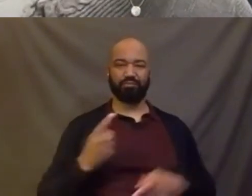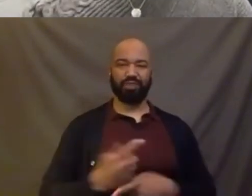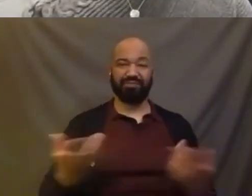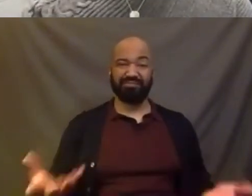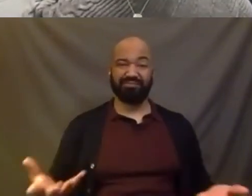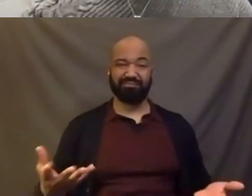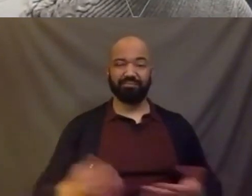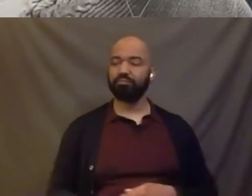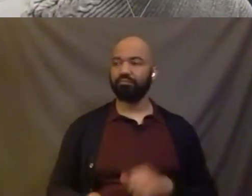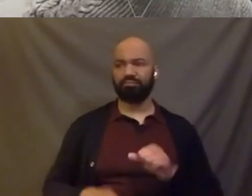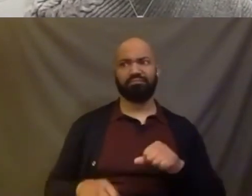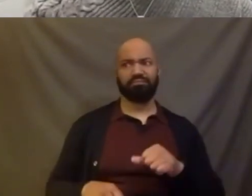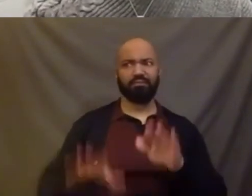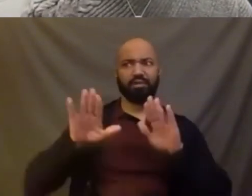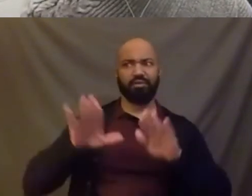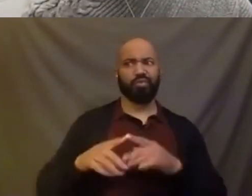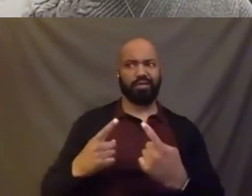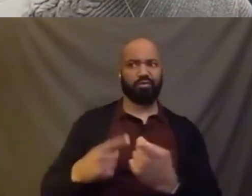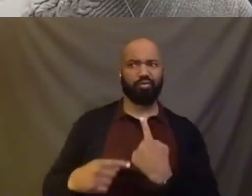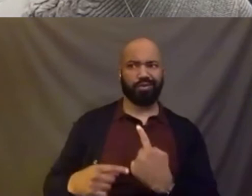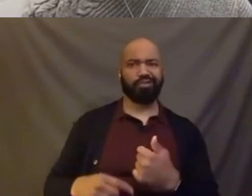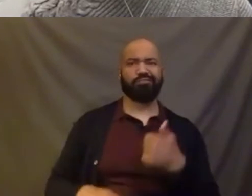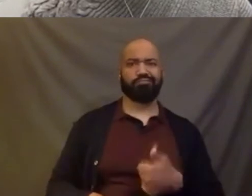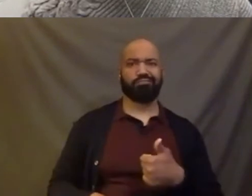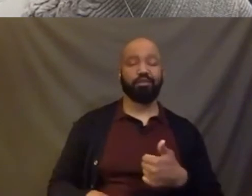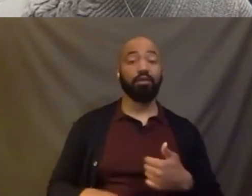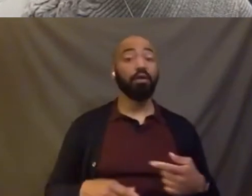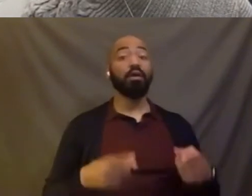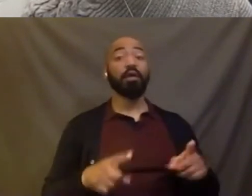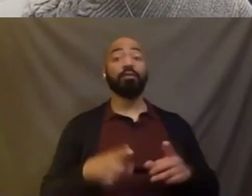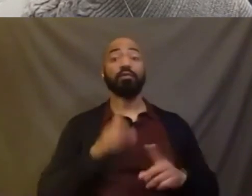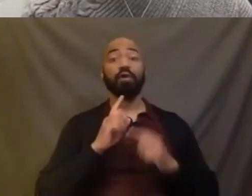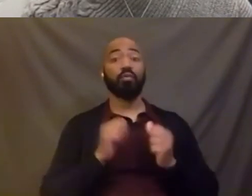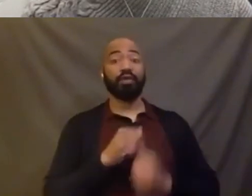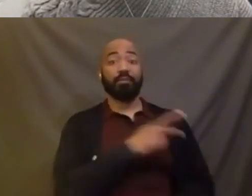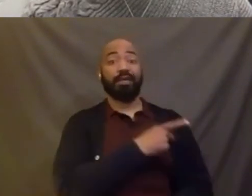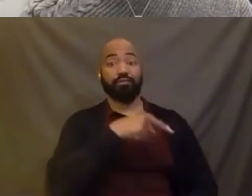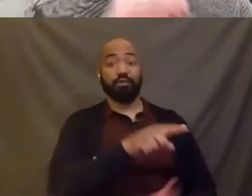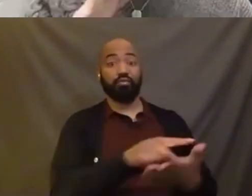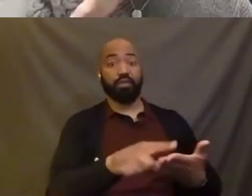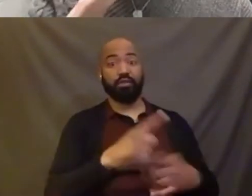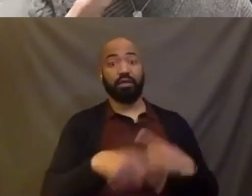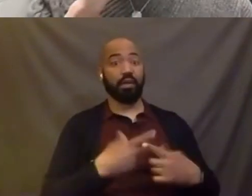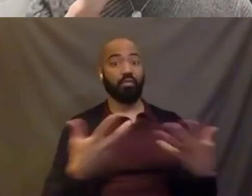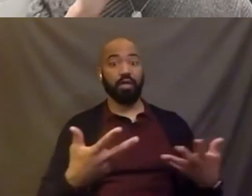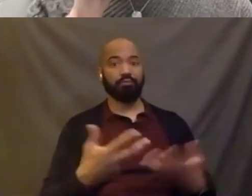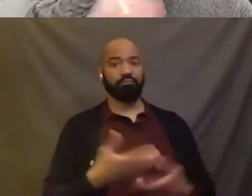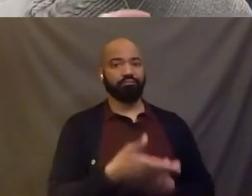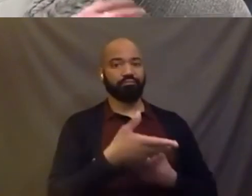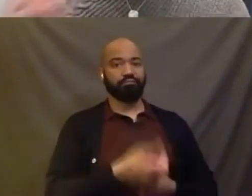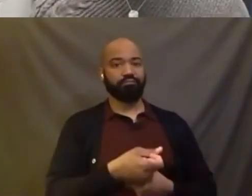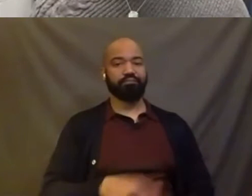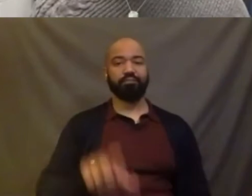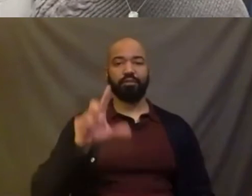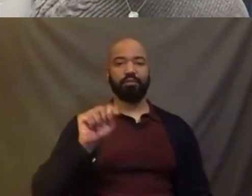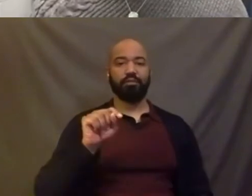great, yeah, that's such a great question, Michael. So I actually had an opportunity to talk to a patient this week about trust. And you